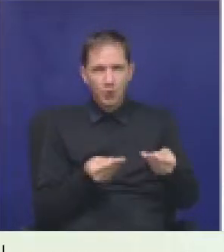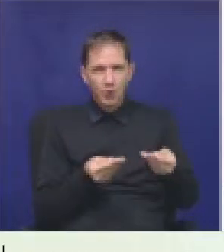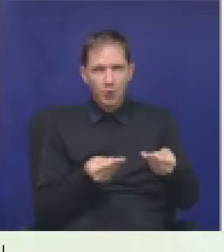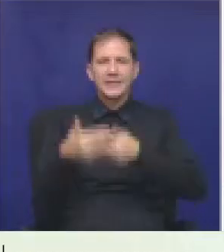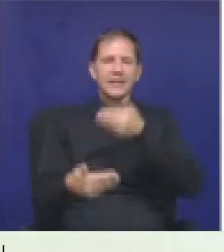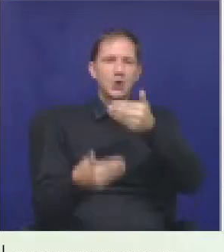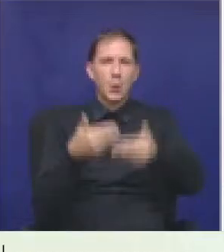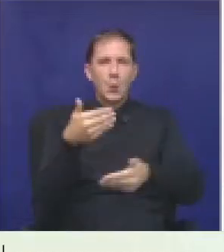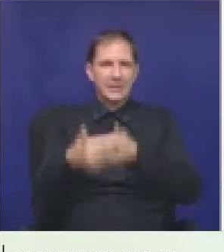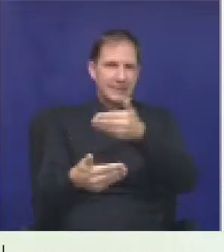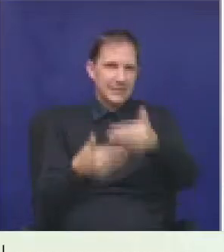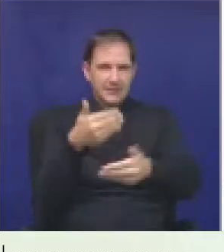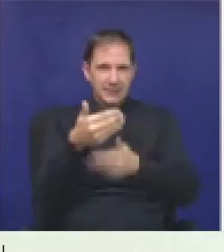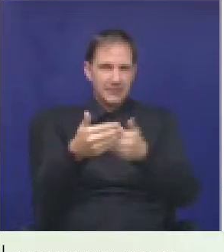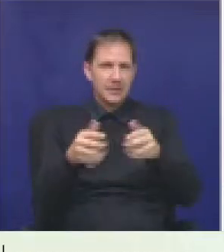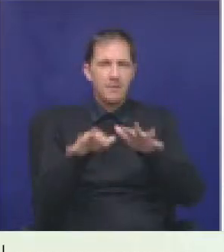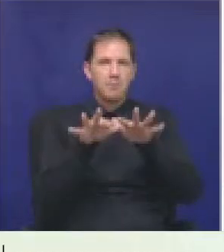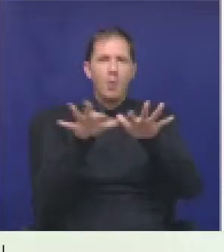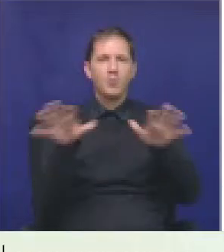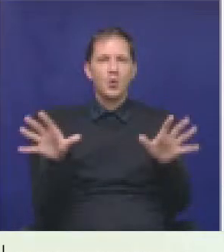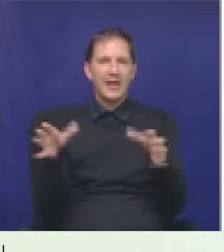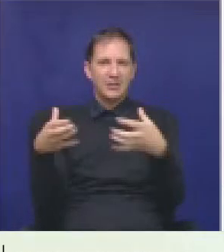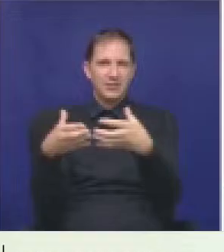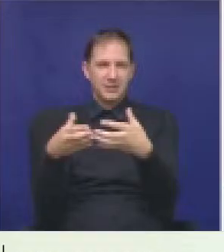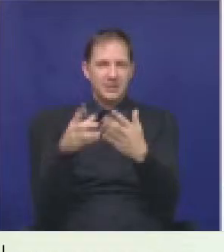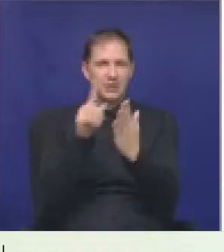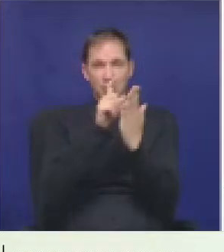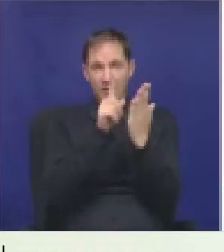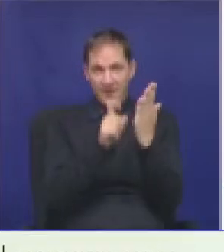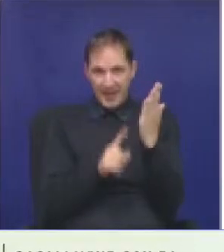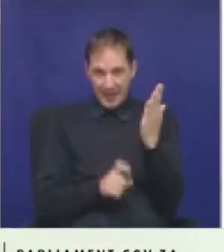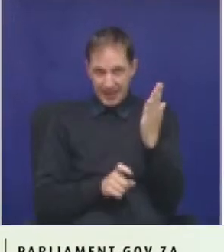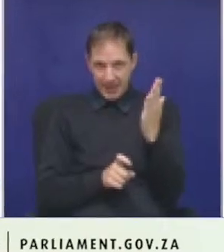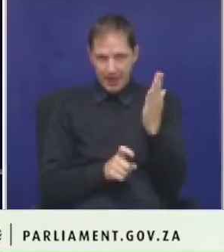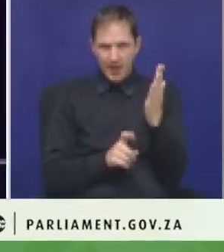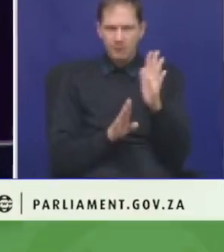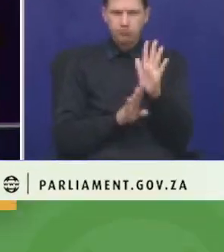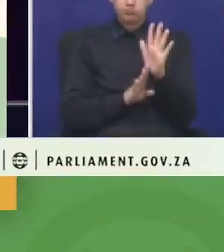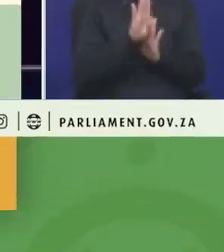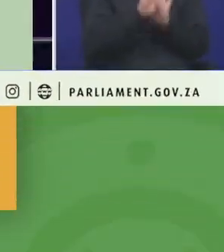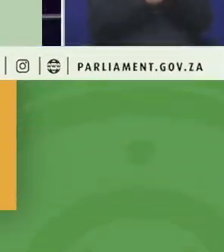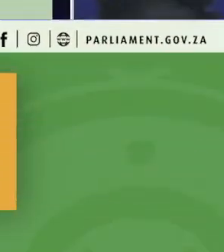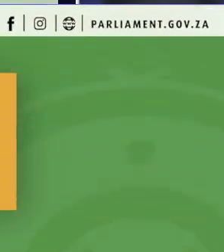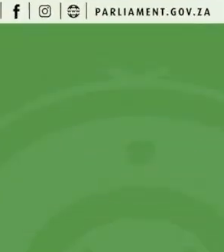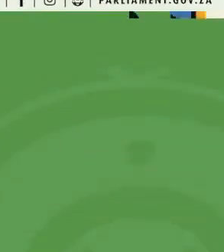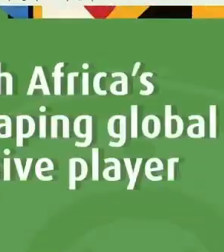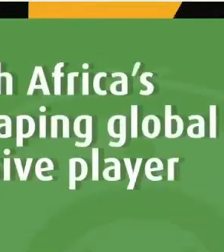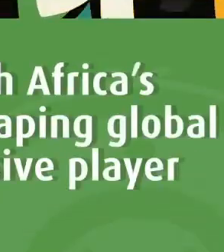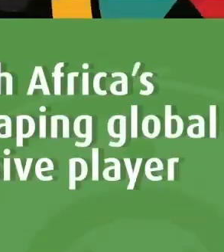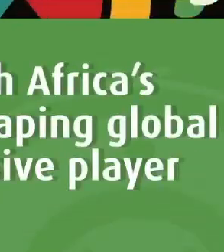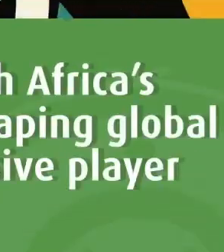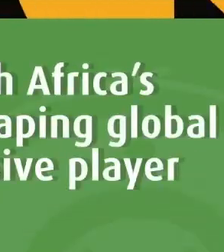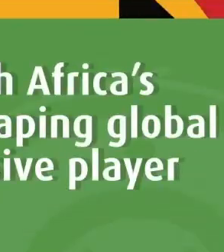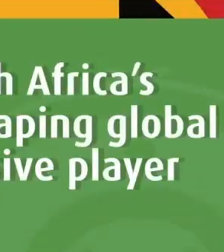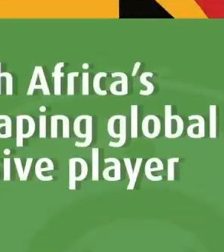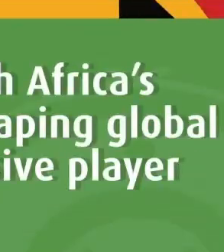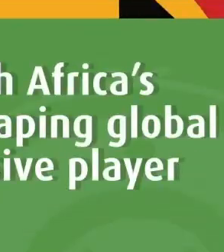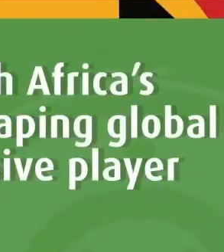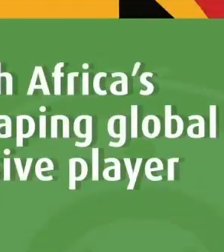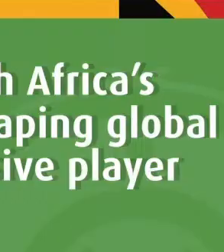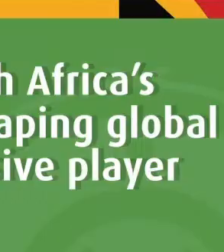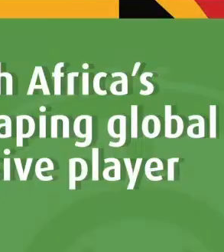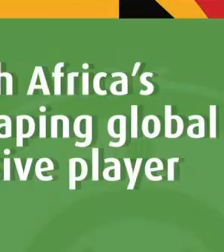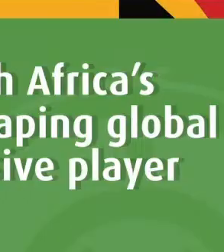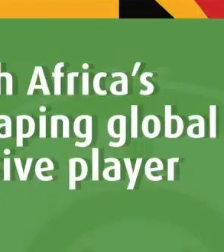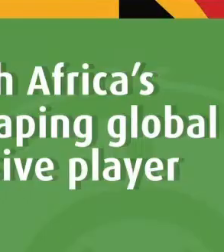that aims to integrate various household surveys to improve efficiency and effectiveness of data collection.